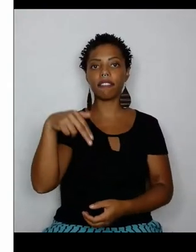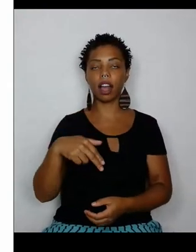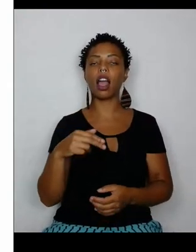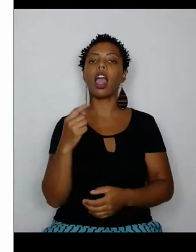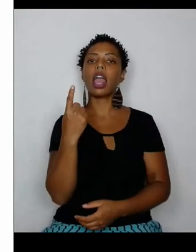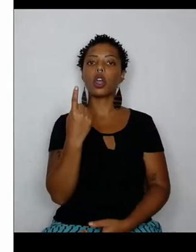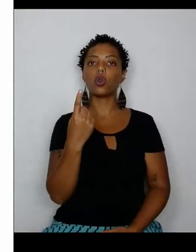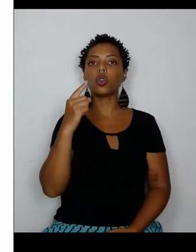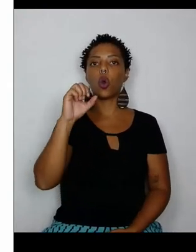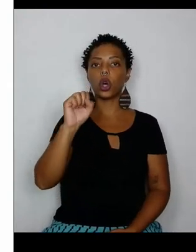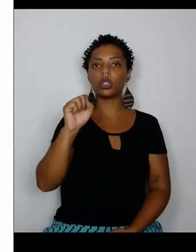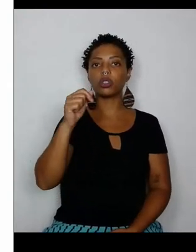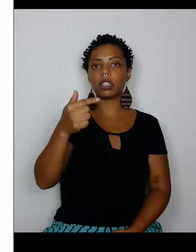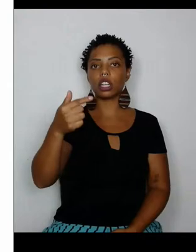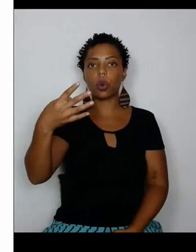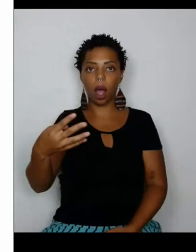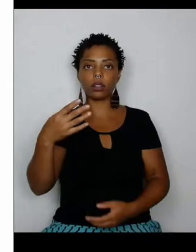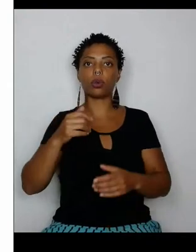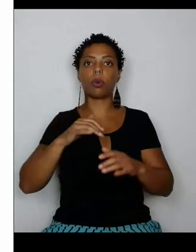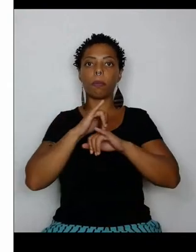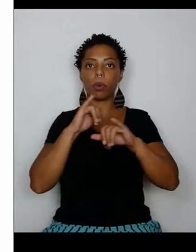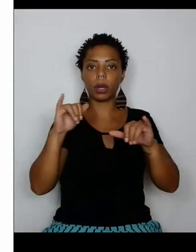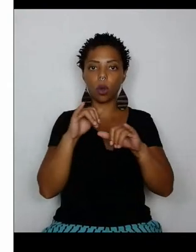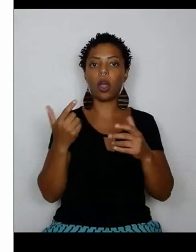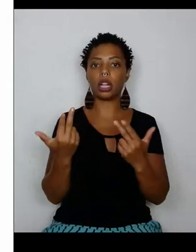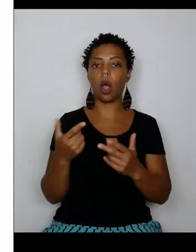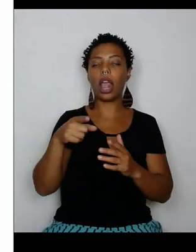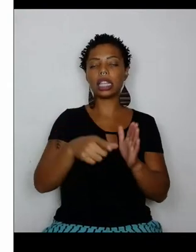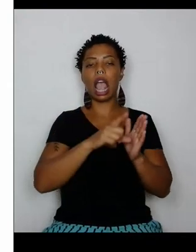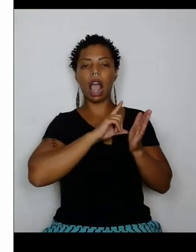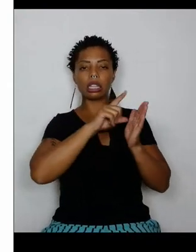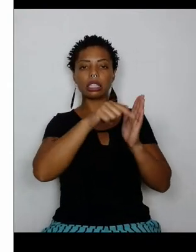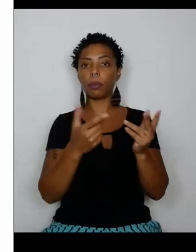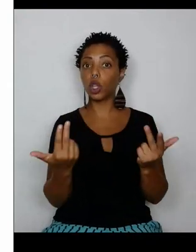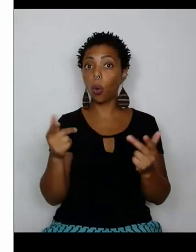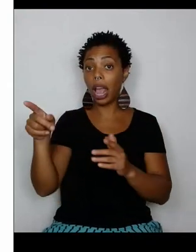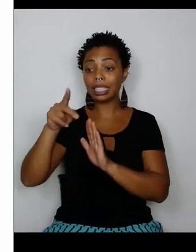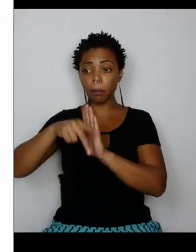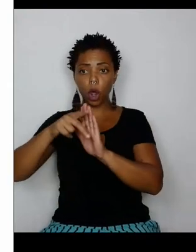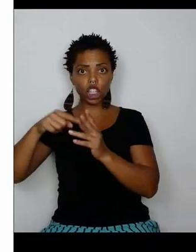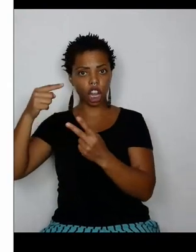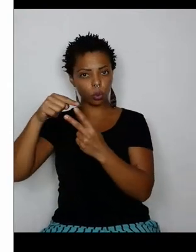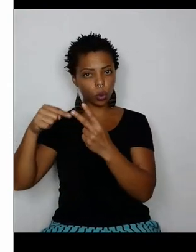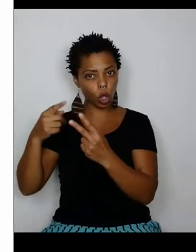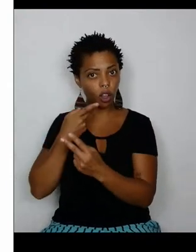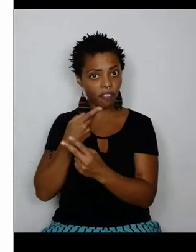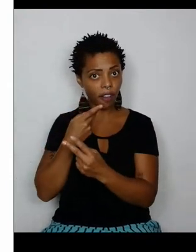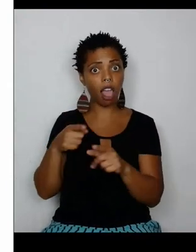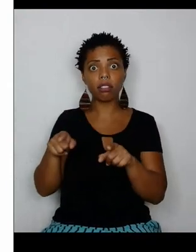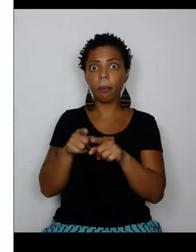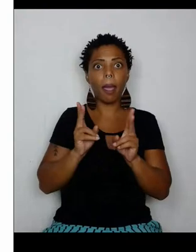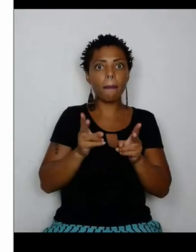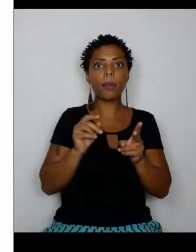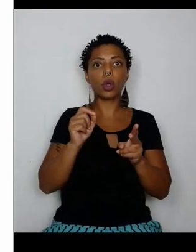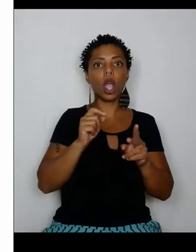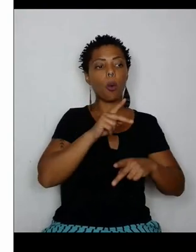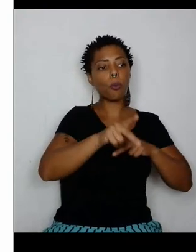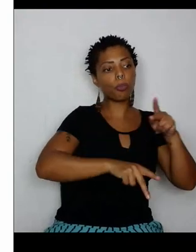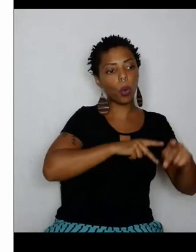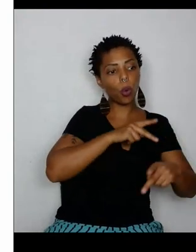like avon these projects are positioned at the crossroads between public and private visual and